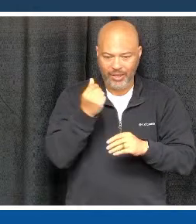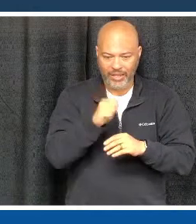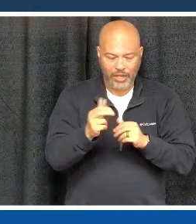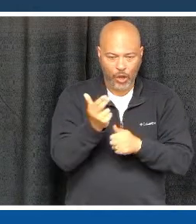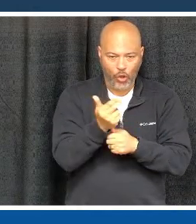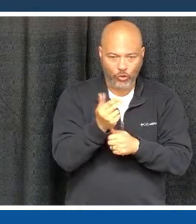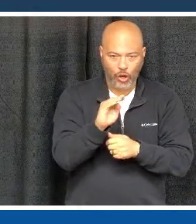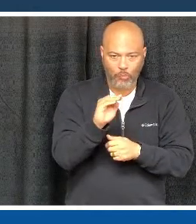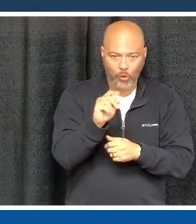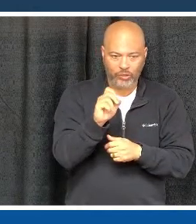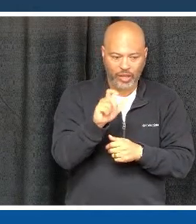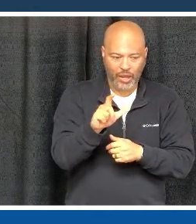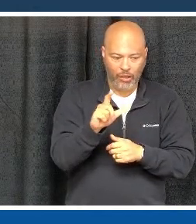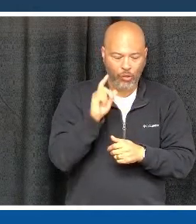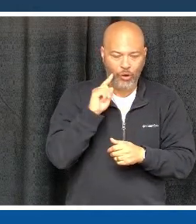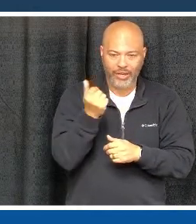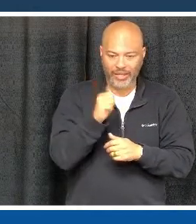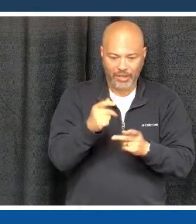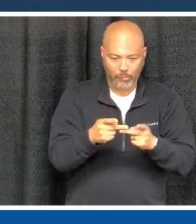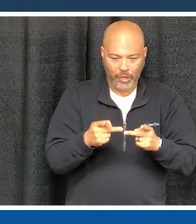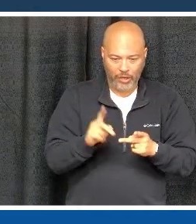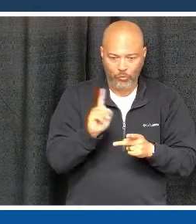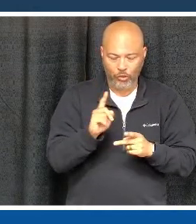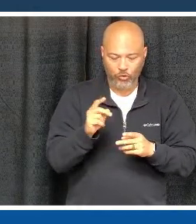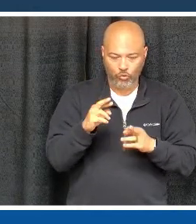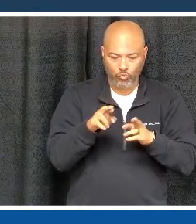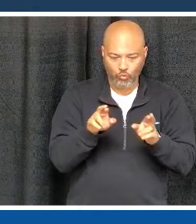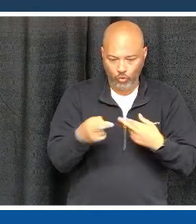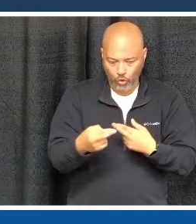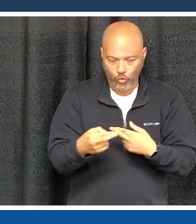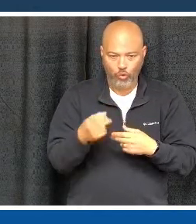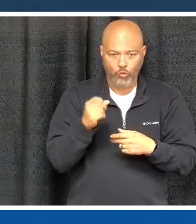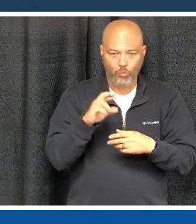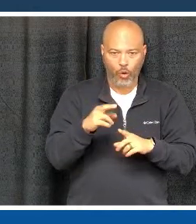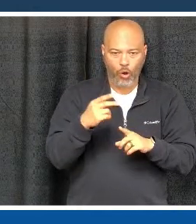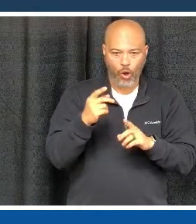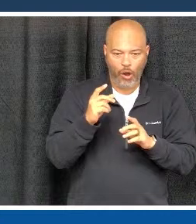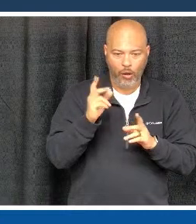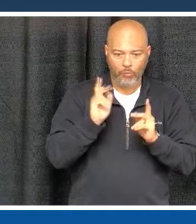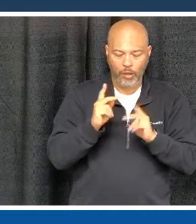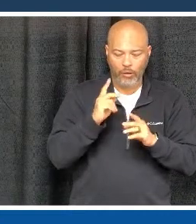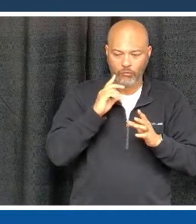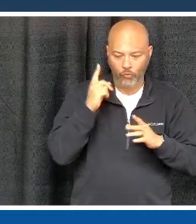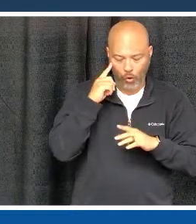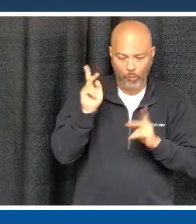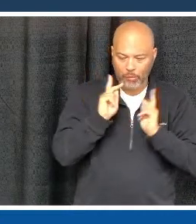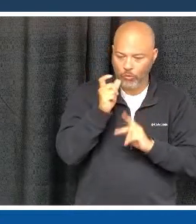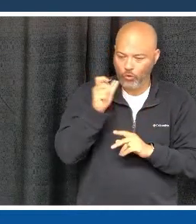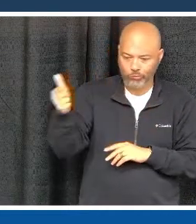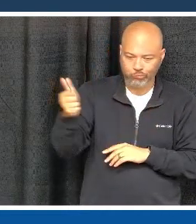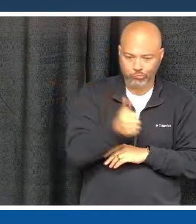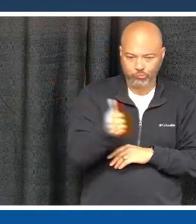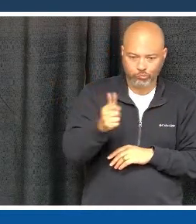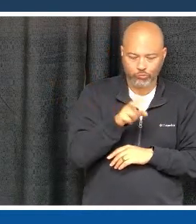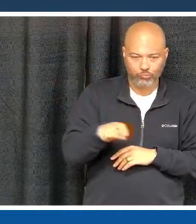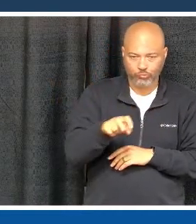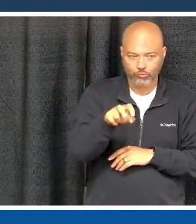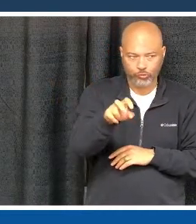hotel or motel or any place in which rooms, lodging, or accommodations are furnished to transients for